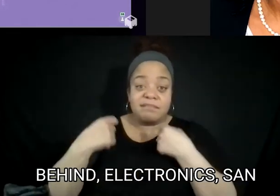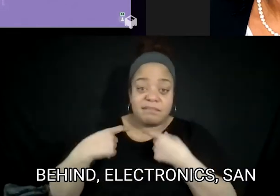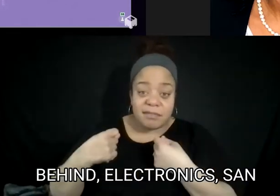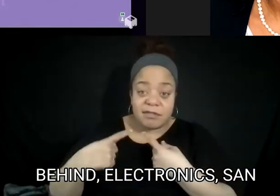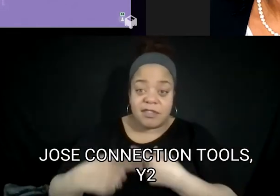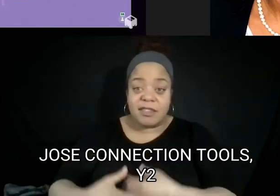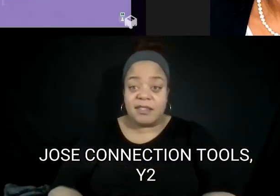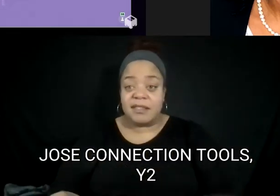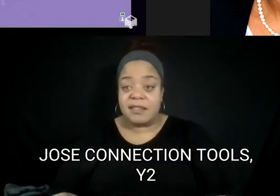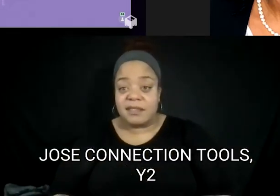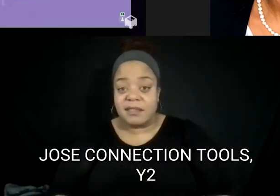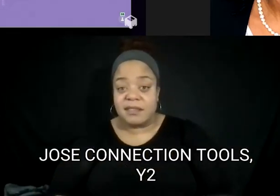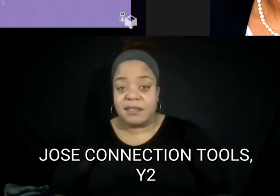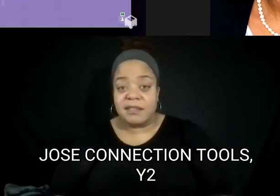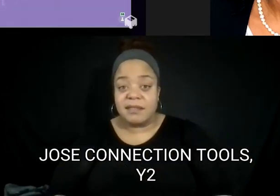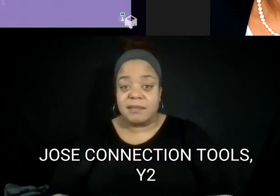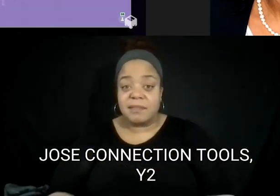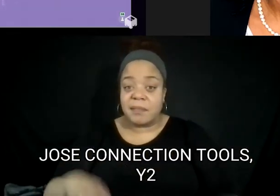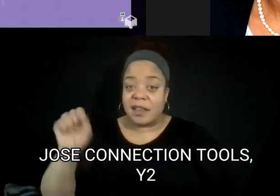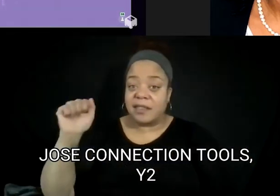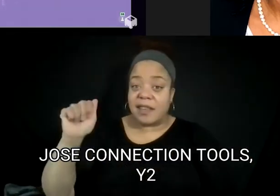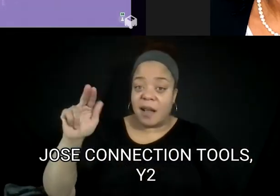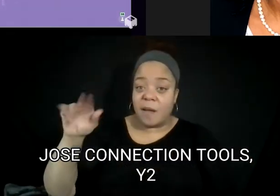sure. Smartphone.